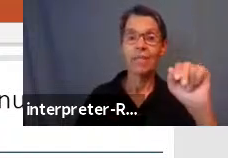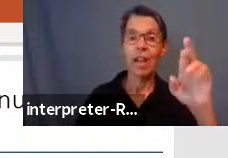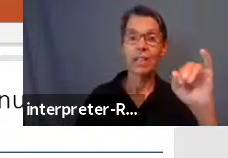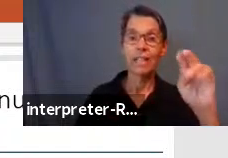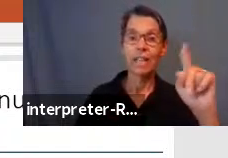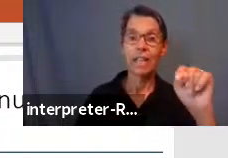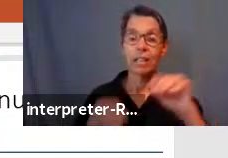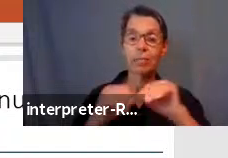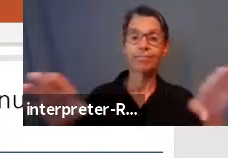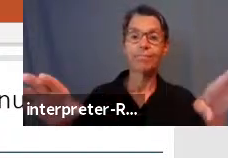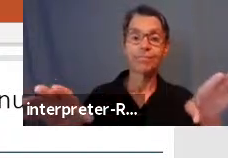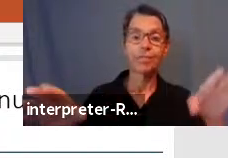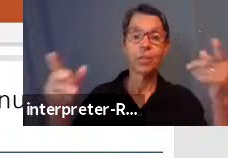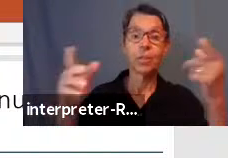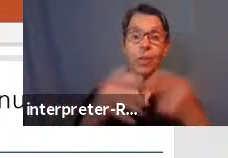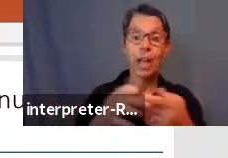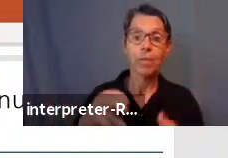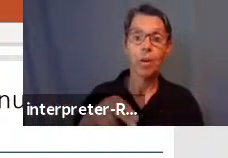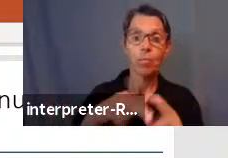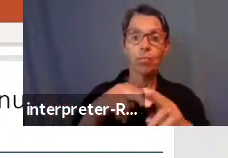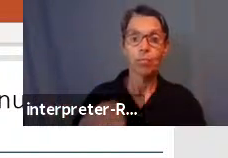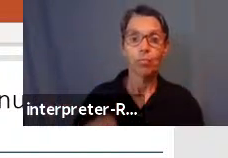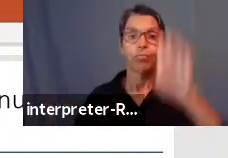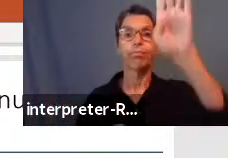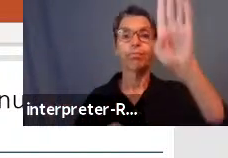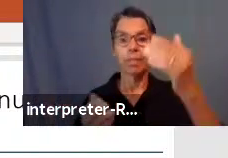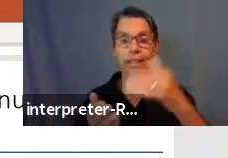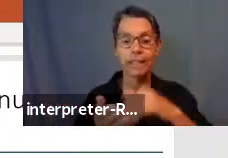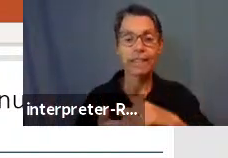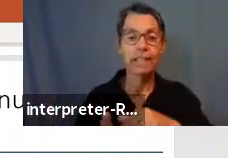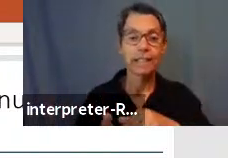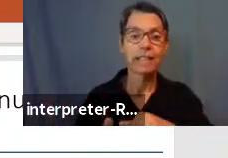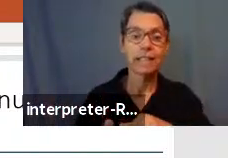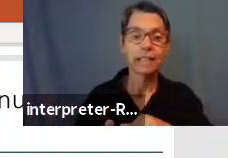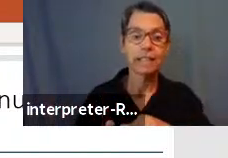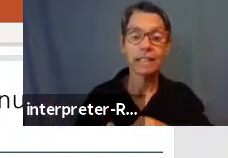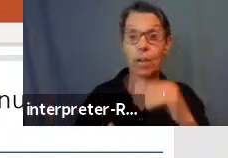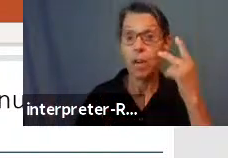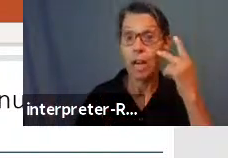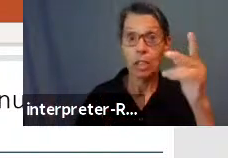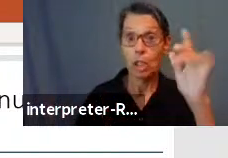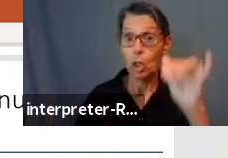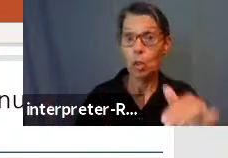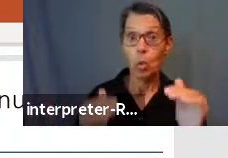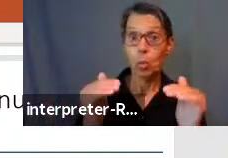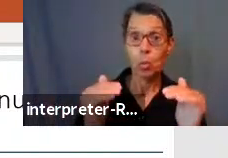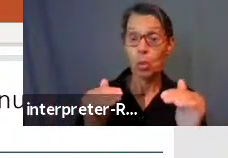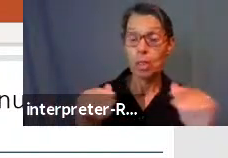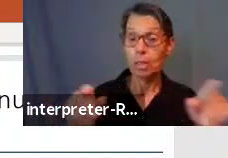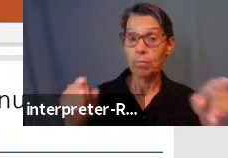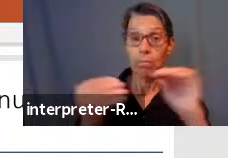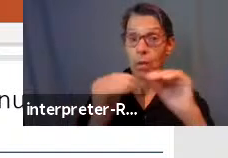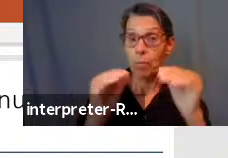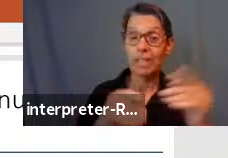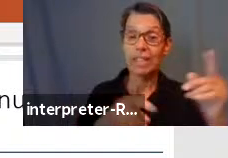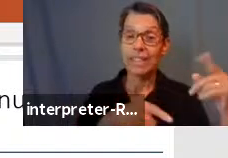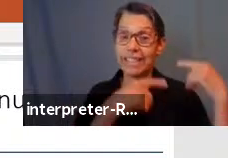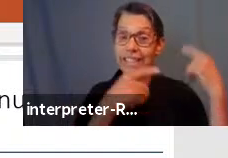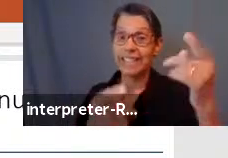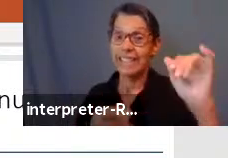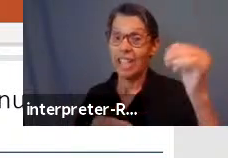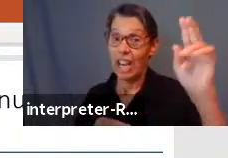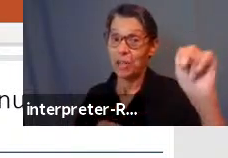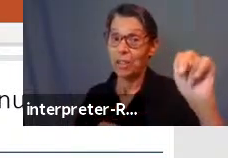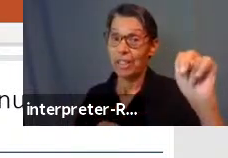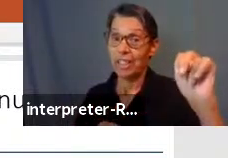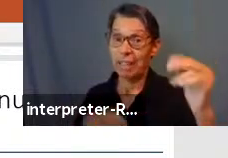happen then is that cases go up dramatically to levels that we haven't seen since January of this year.